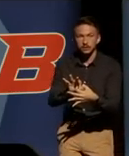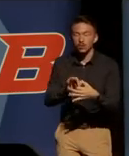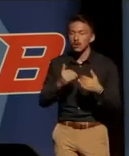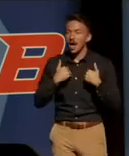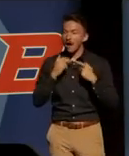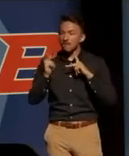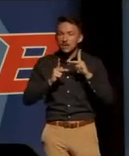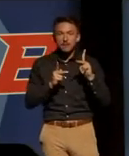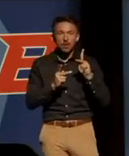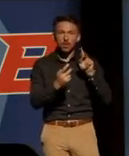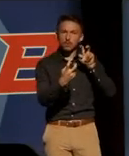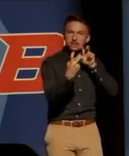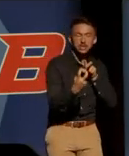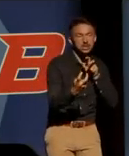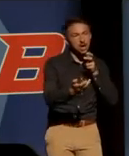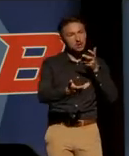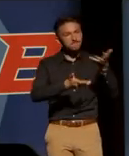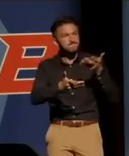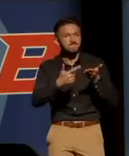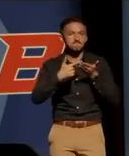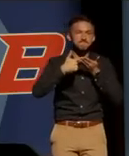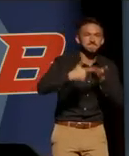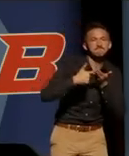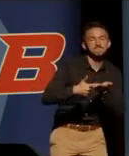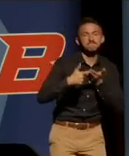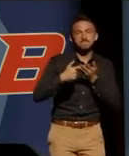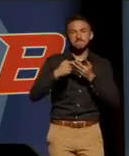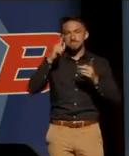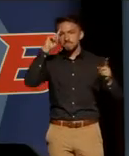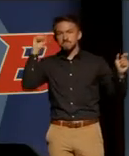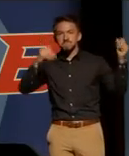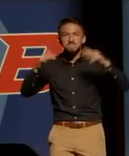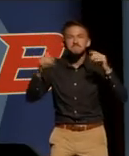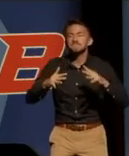new ways. Our faculty talk to each other